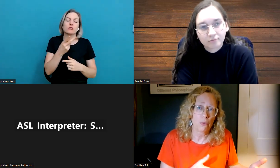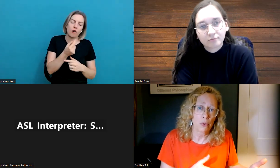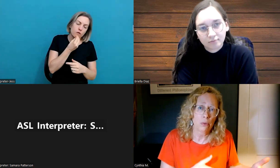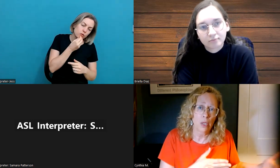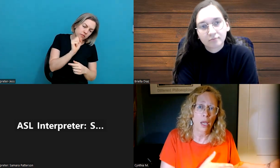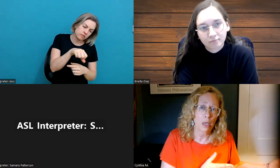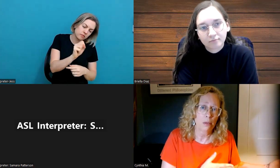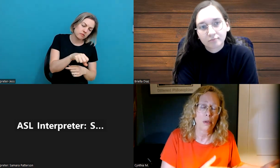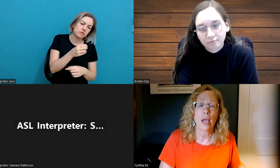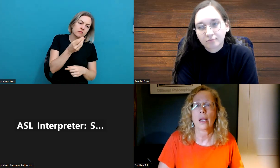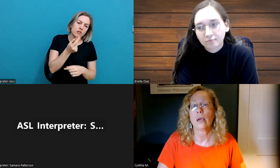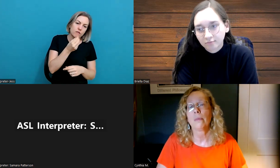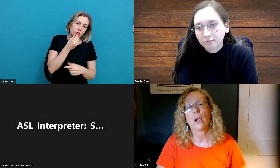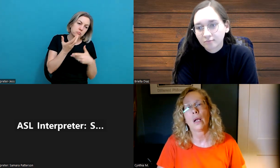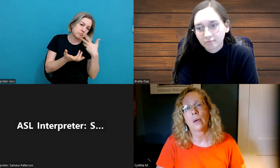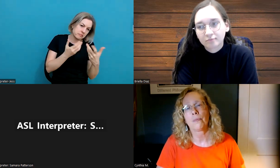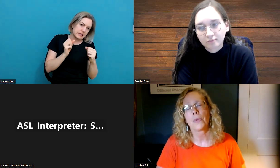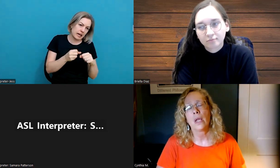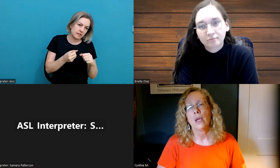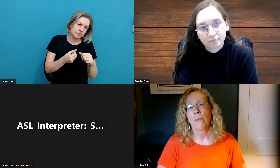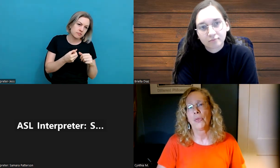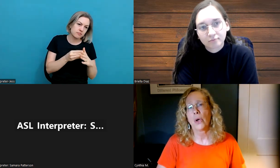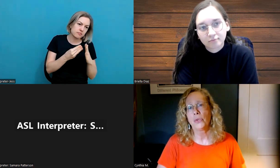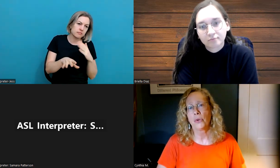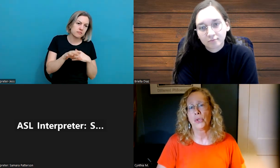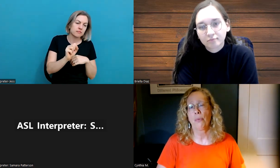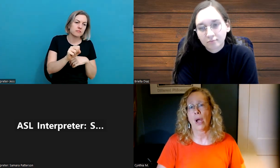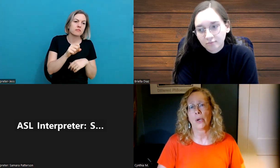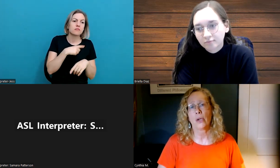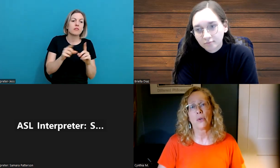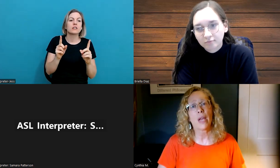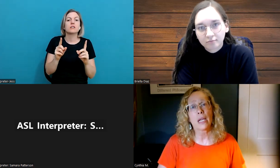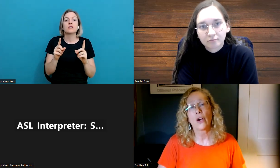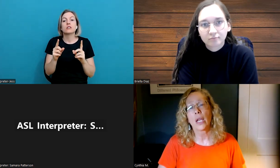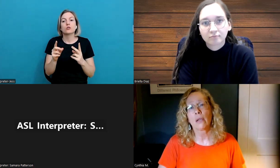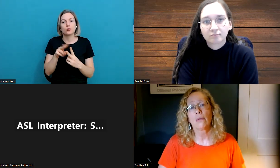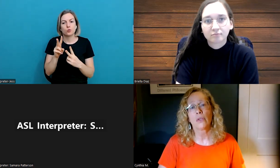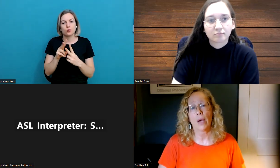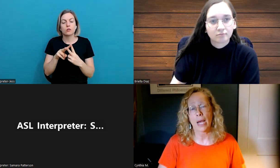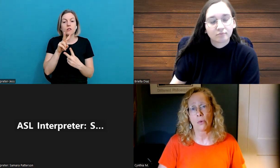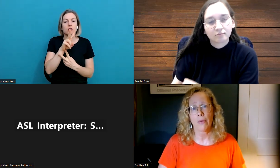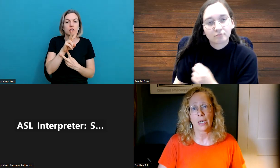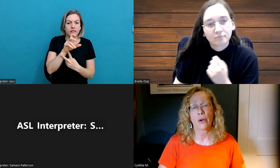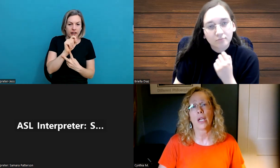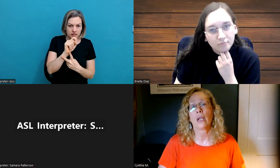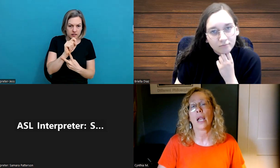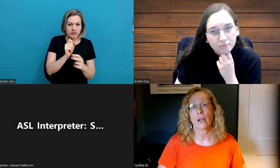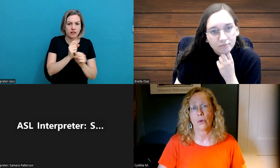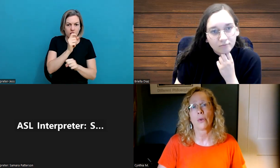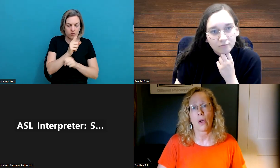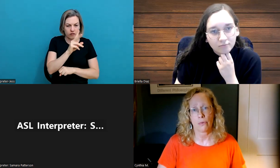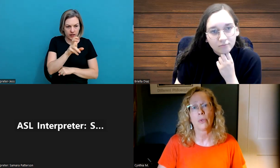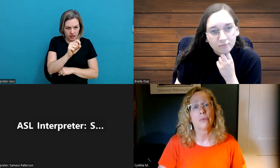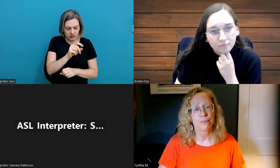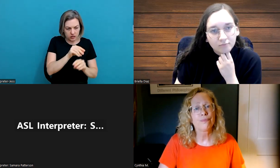your dog food can add up. But those are your two primaries, your veterinarian, your annual veterinarian, and